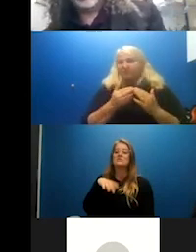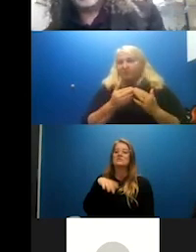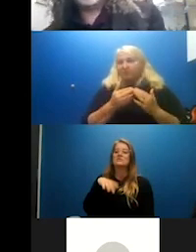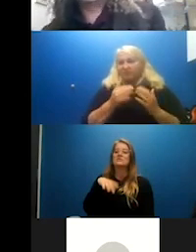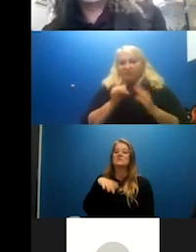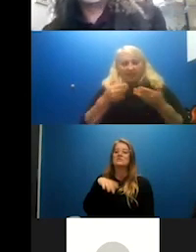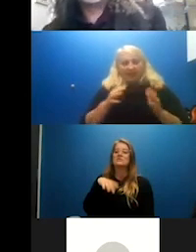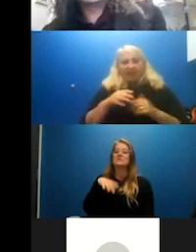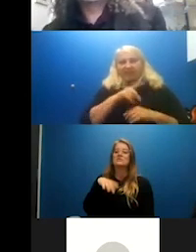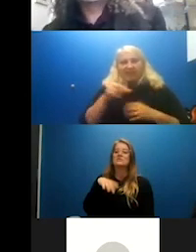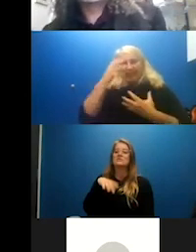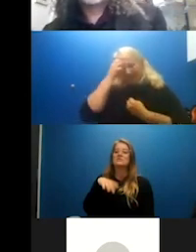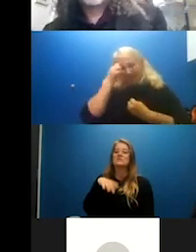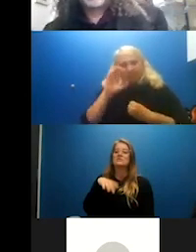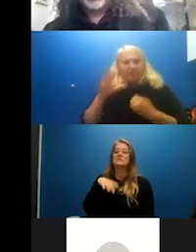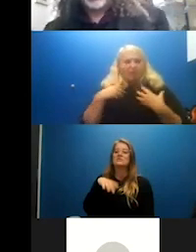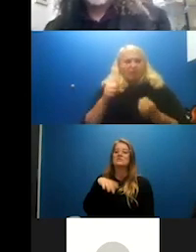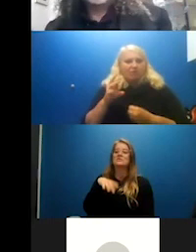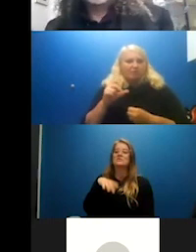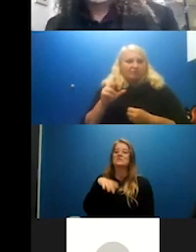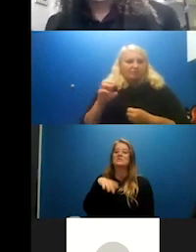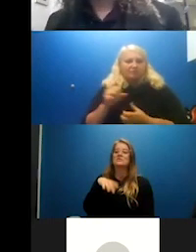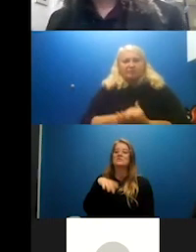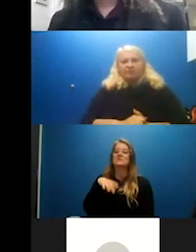claim their wellness?